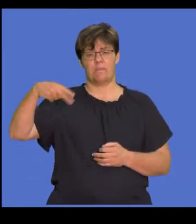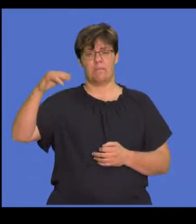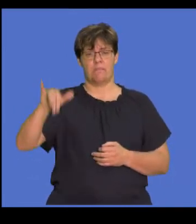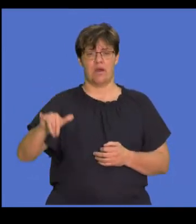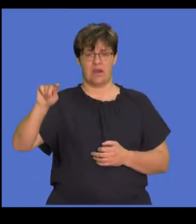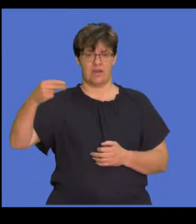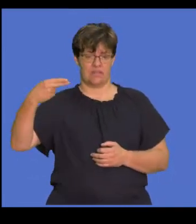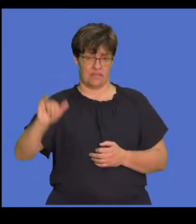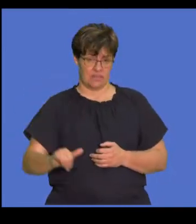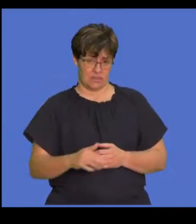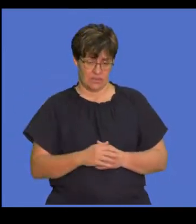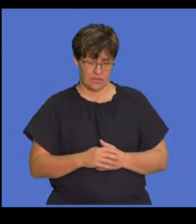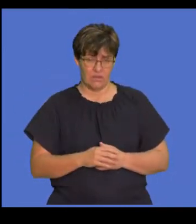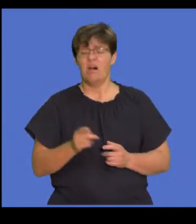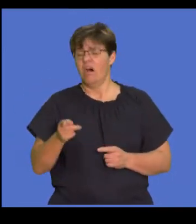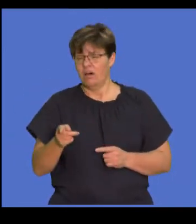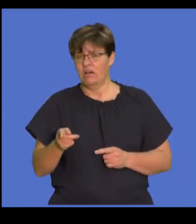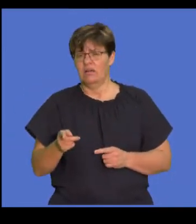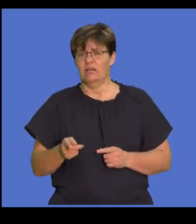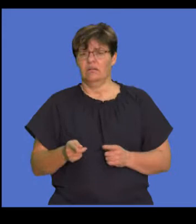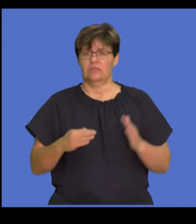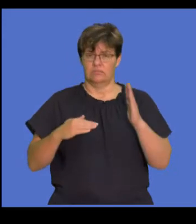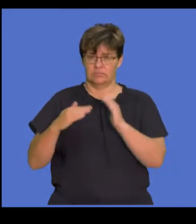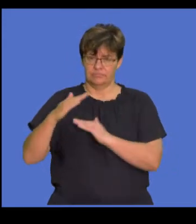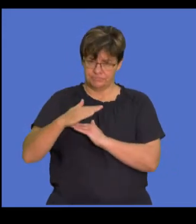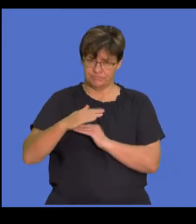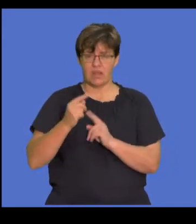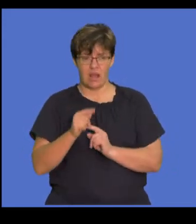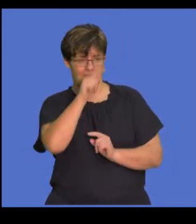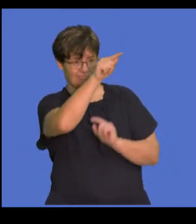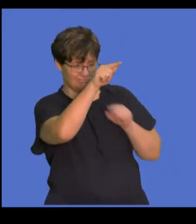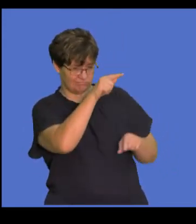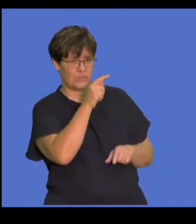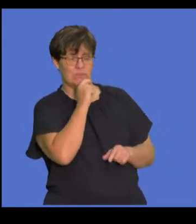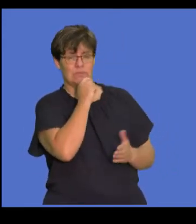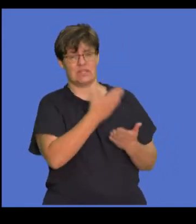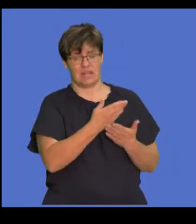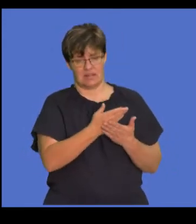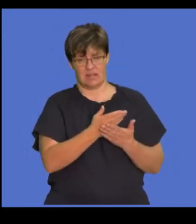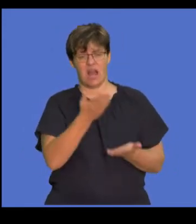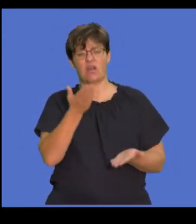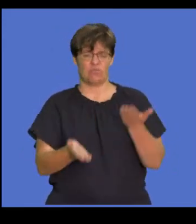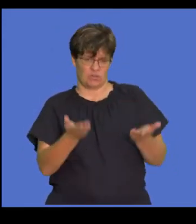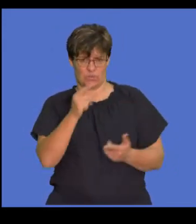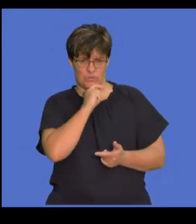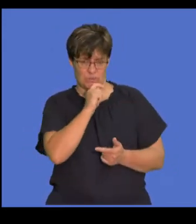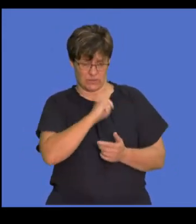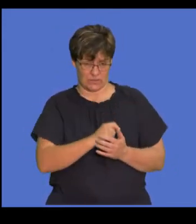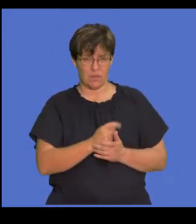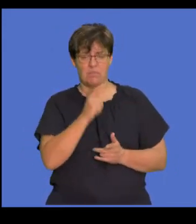I'm given an angle and one side, I can find the other 2 sides using the ratios. But that's what we are trying to